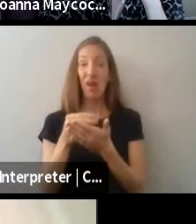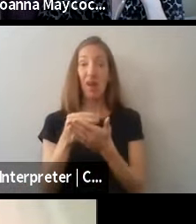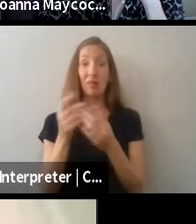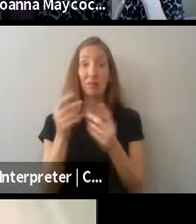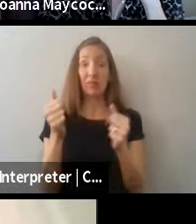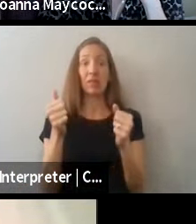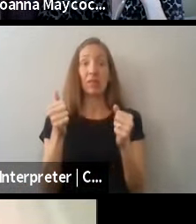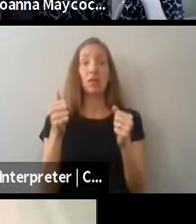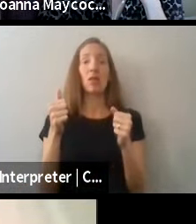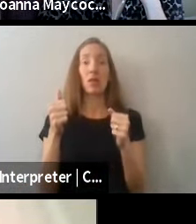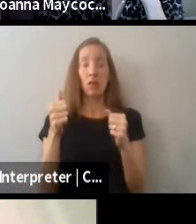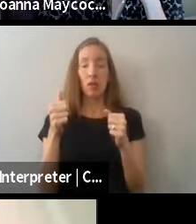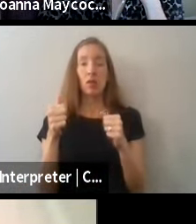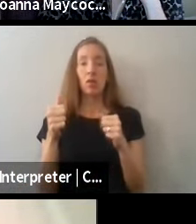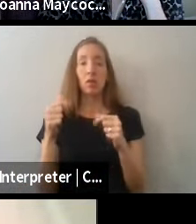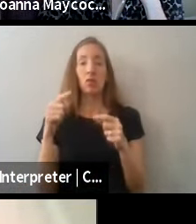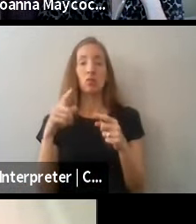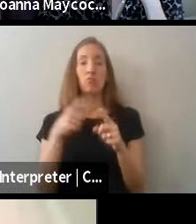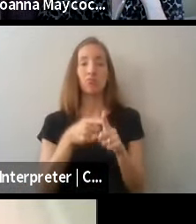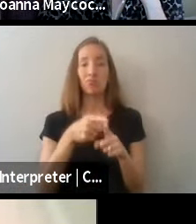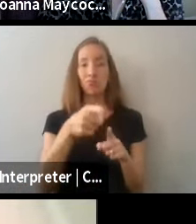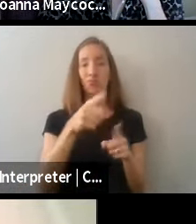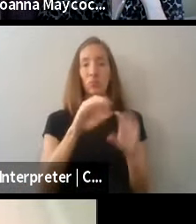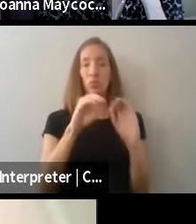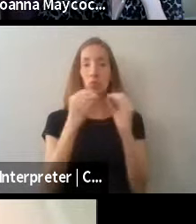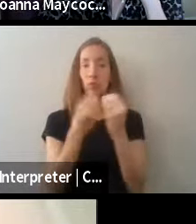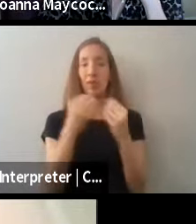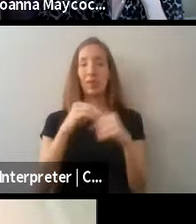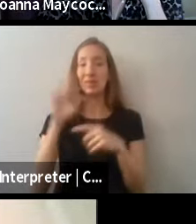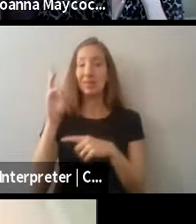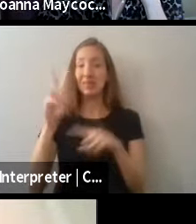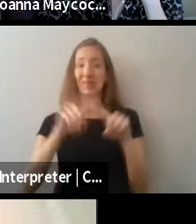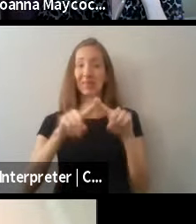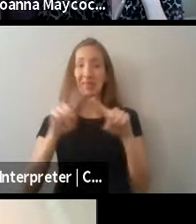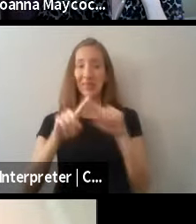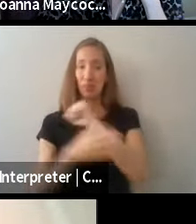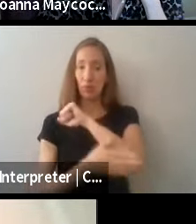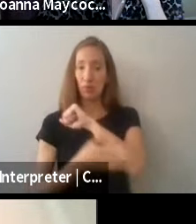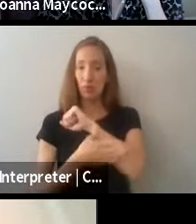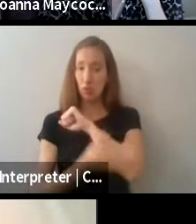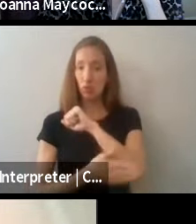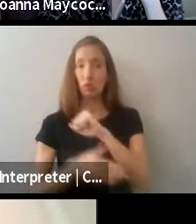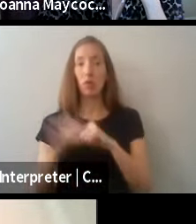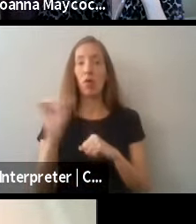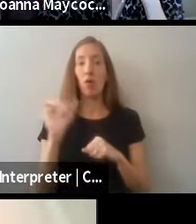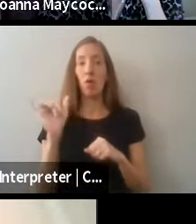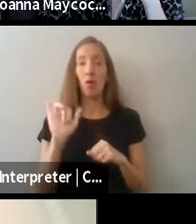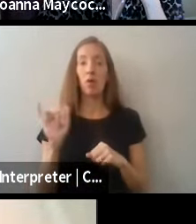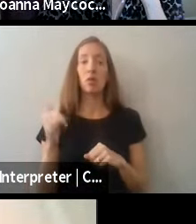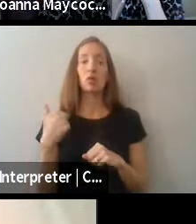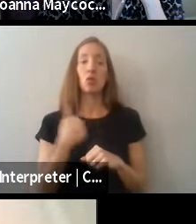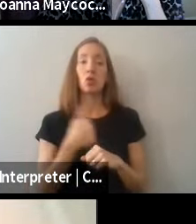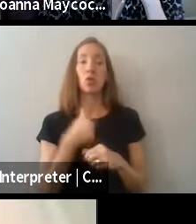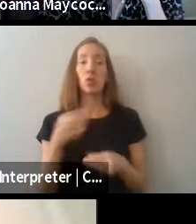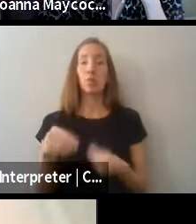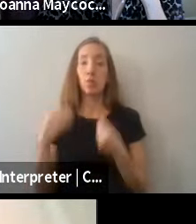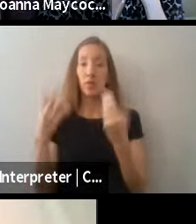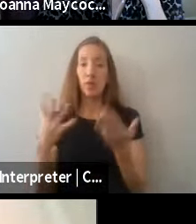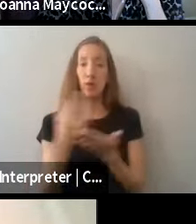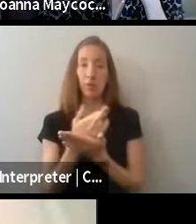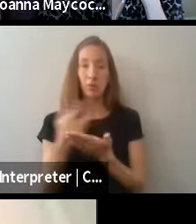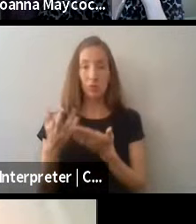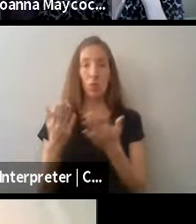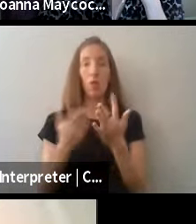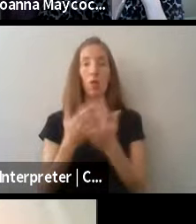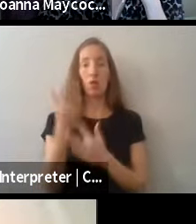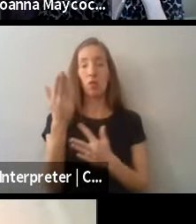where we operate. It was unrestricted funding. We also provided resources through fundraising for the longer